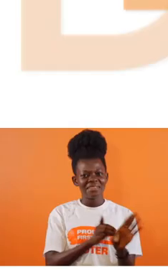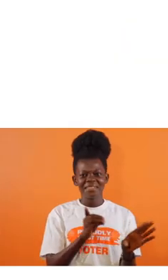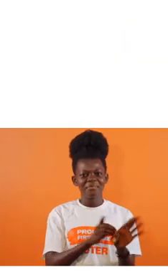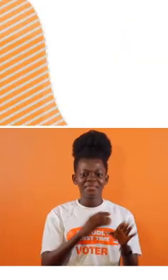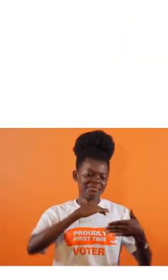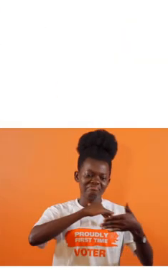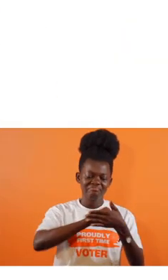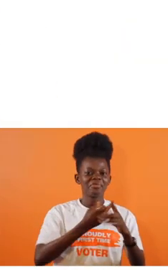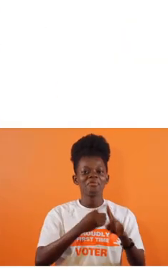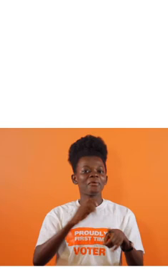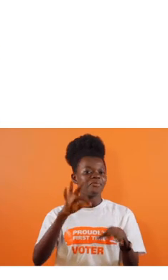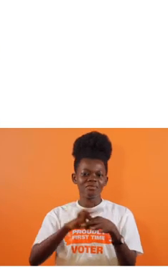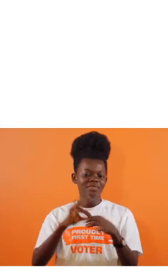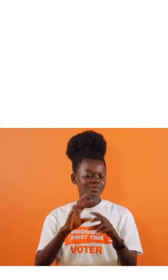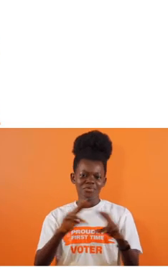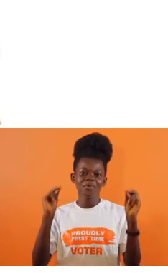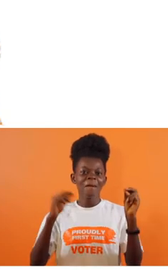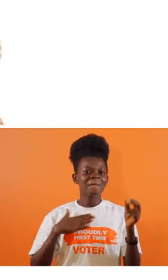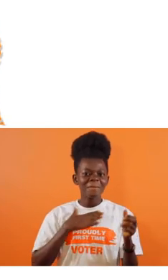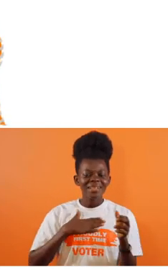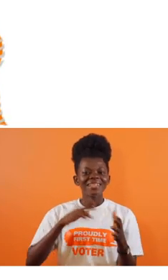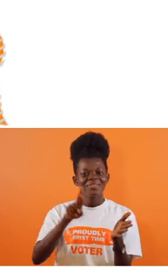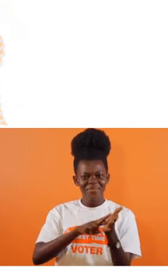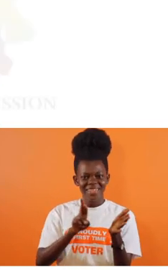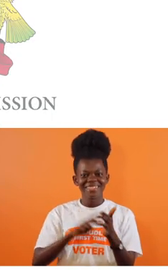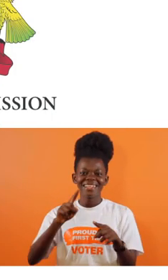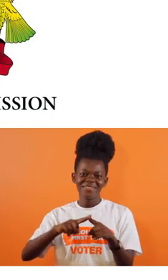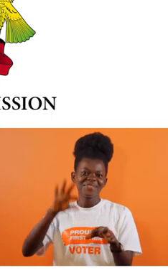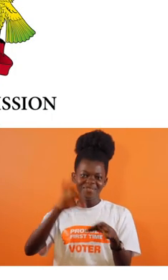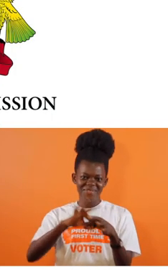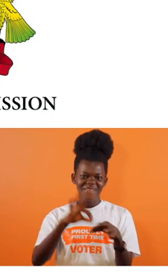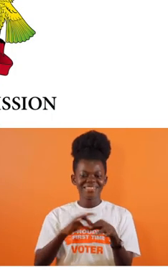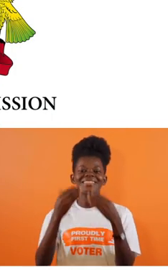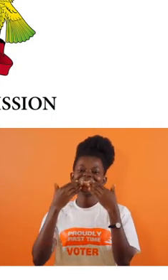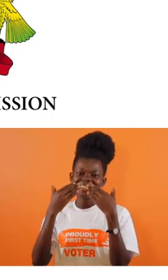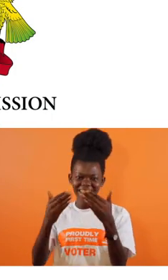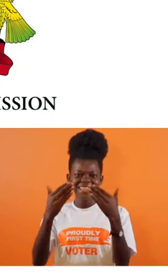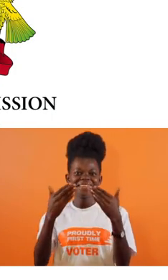poll. This first-time voters campaign is brought to you by Youth Bridge